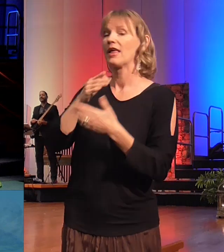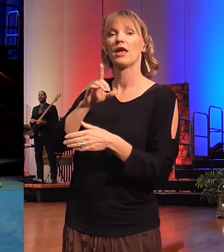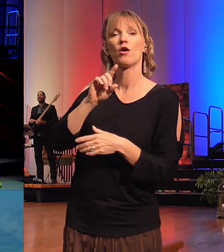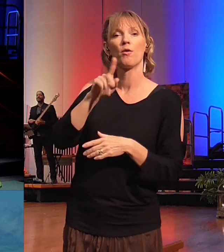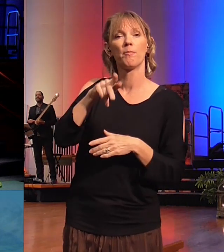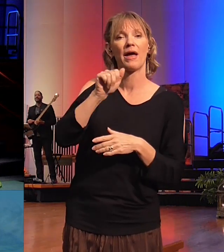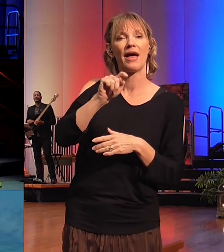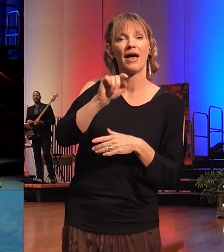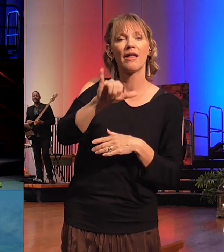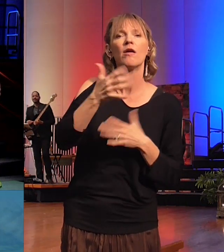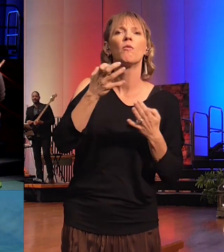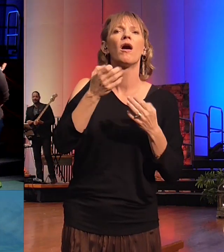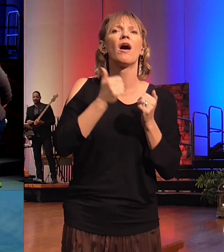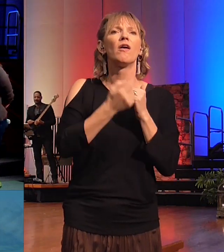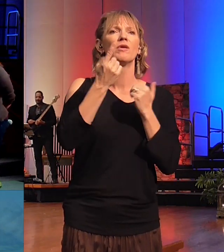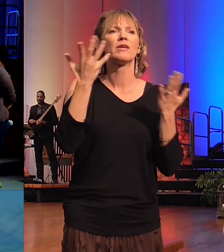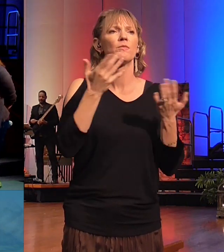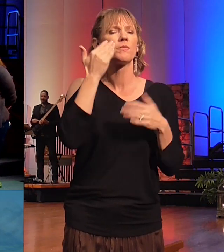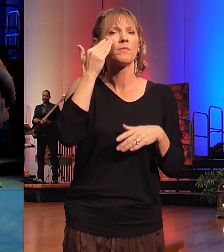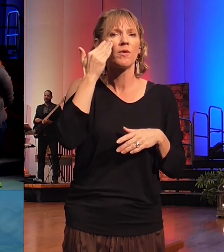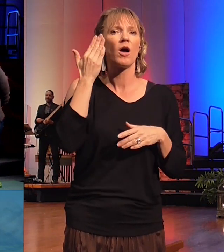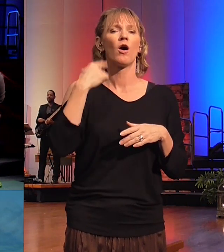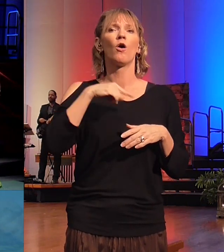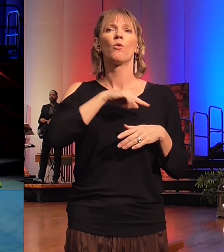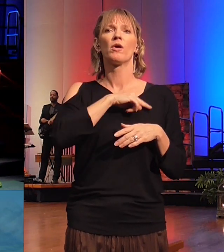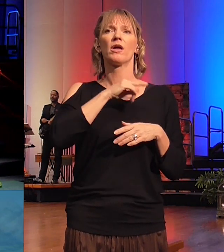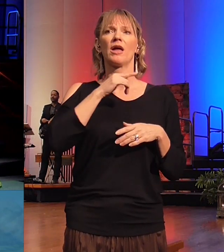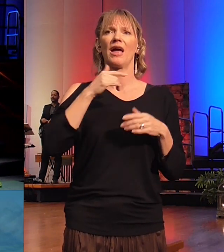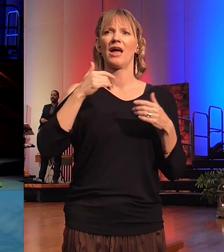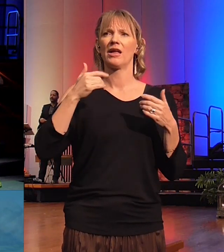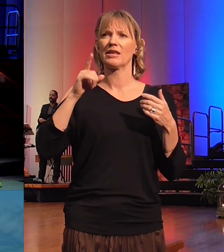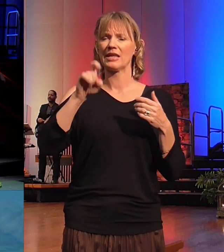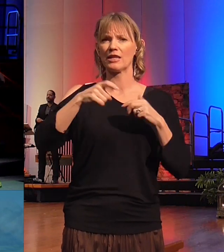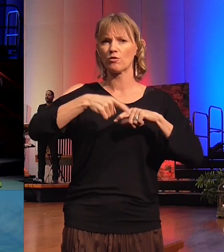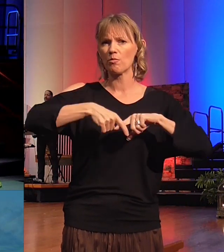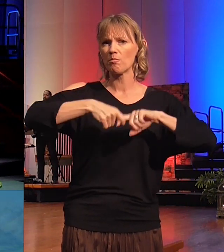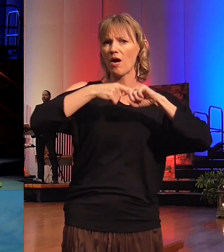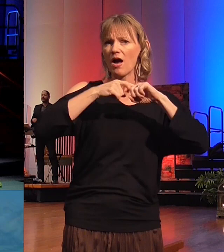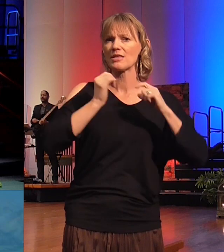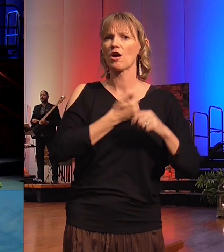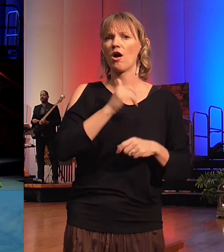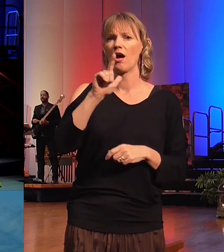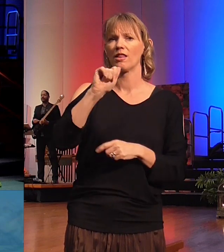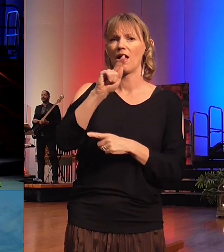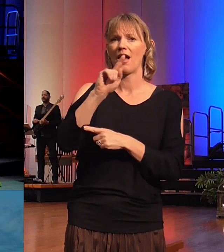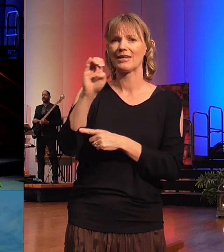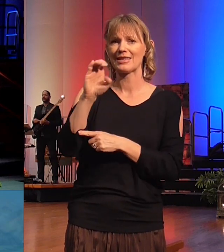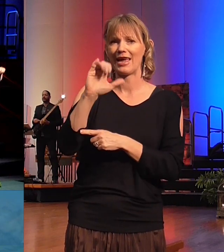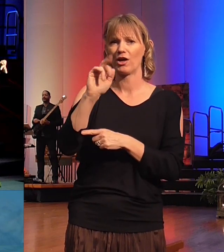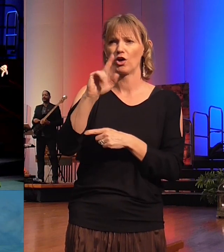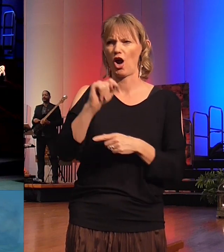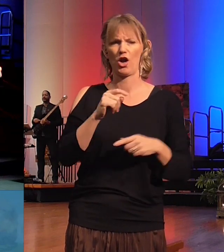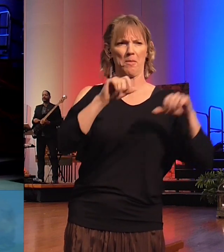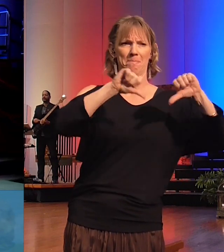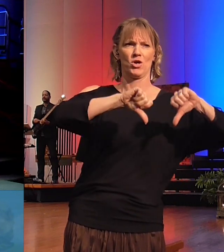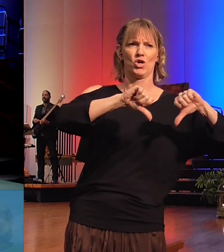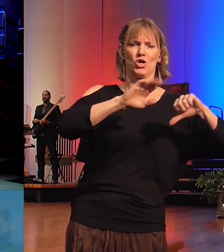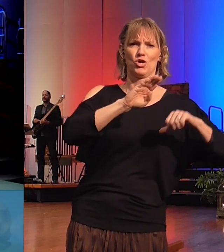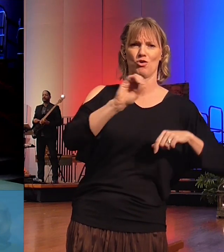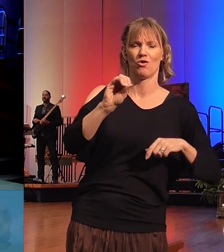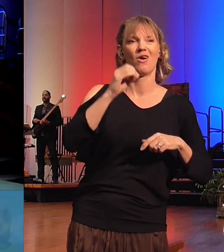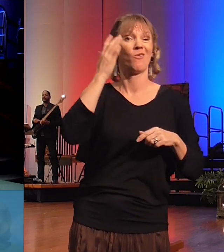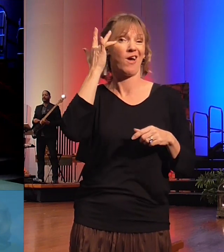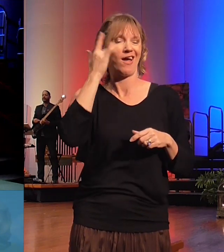everyone to know here in the sanctuary that we're having to take a pause on our latte cart. Boo! Just for staffing reasons. But